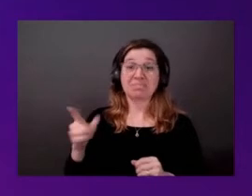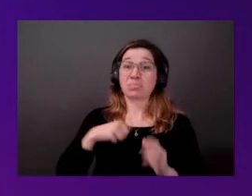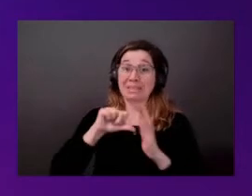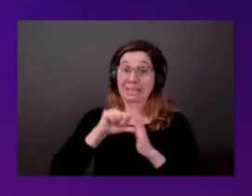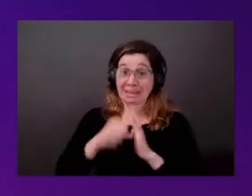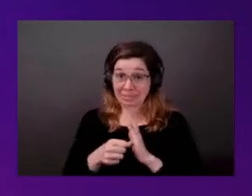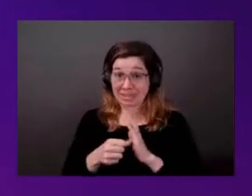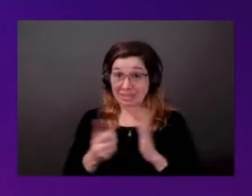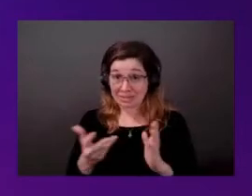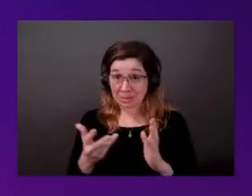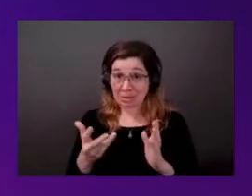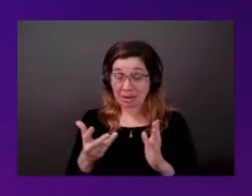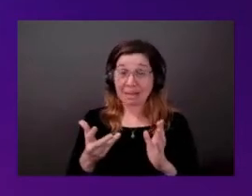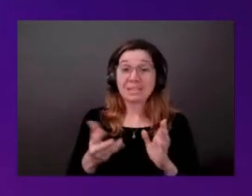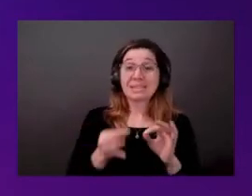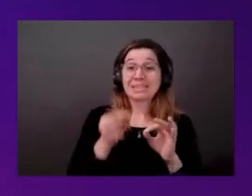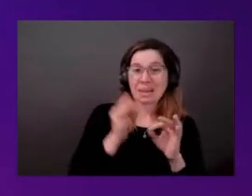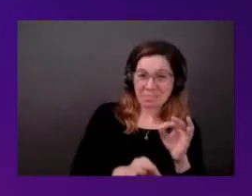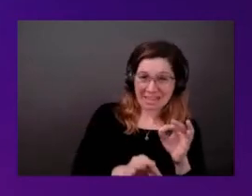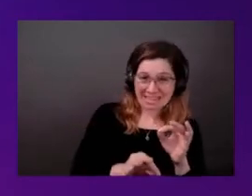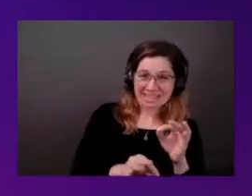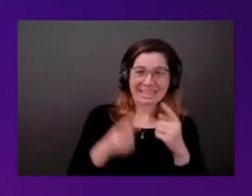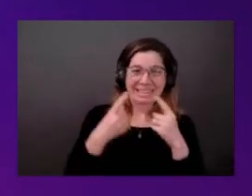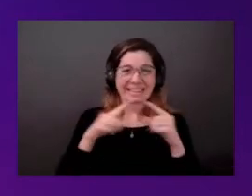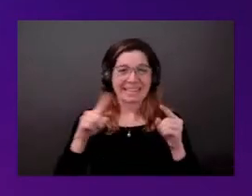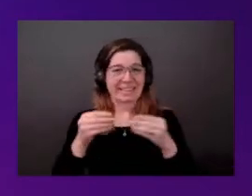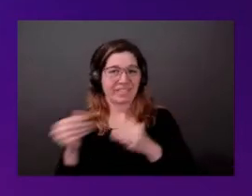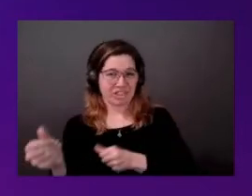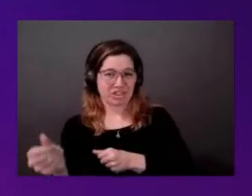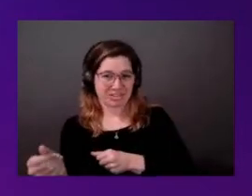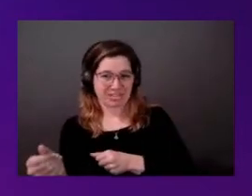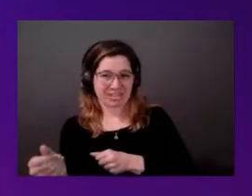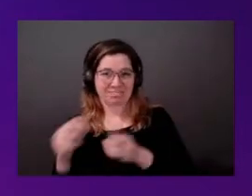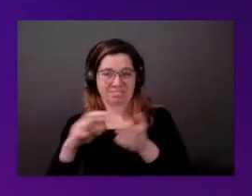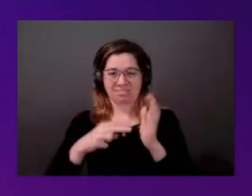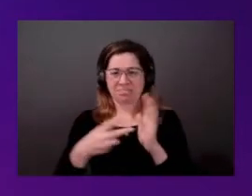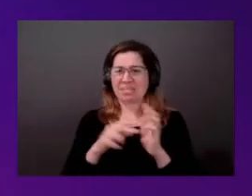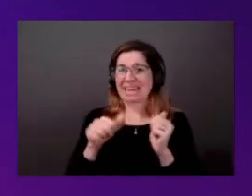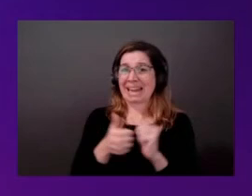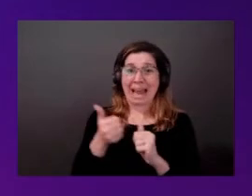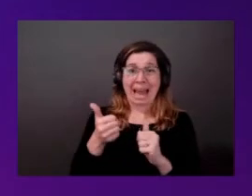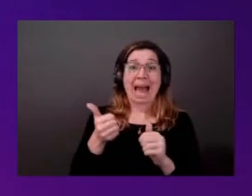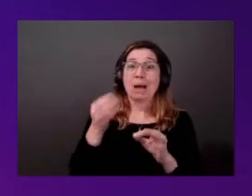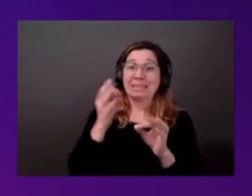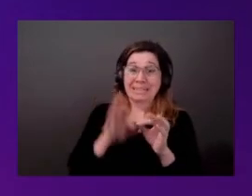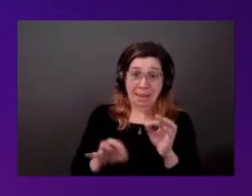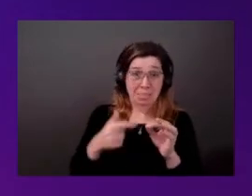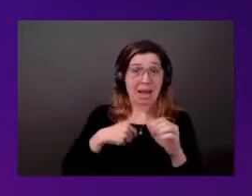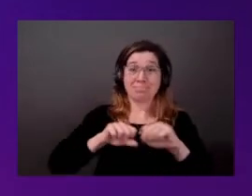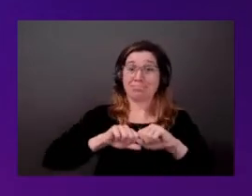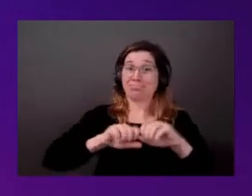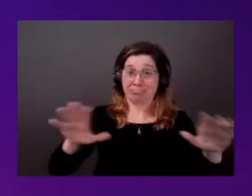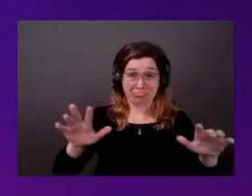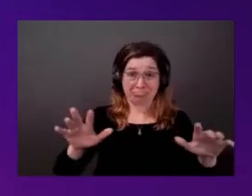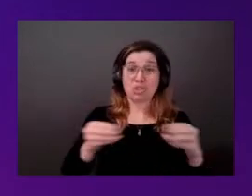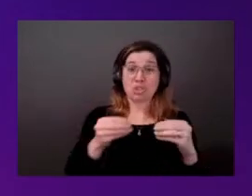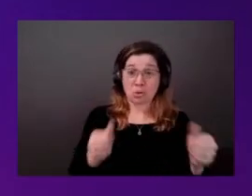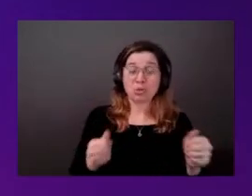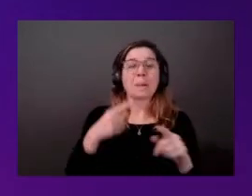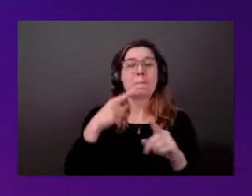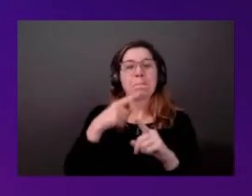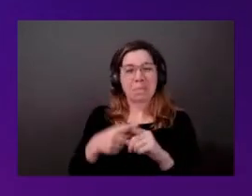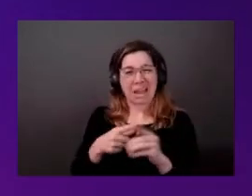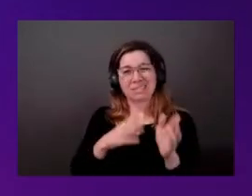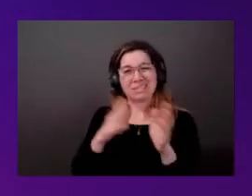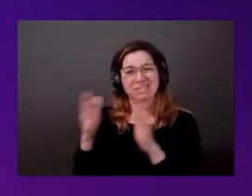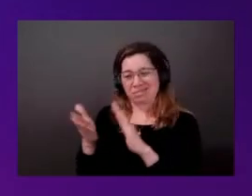meant how easily I could deploy my solution. And then furthermore, how I can make the operations very efficient, right? So with